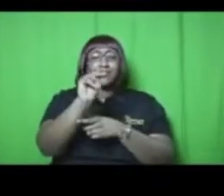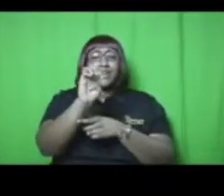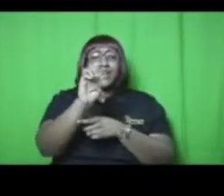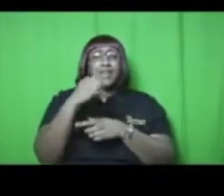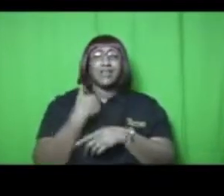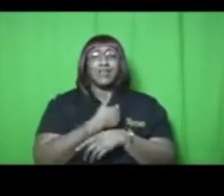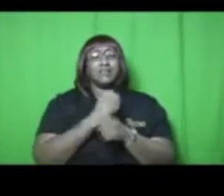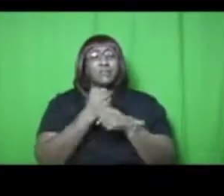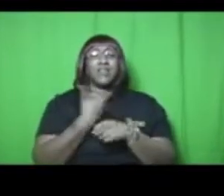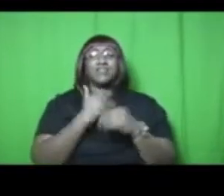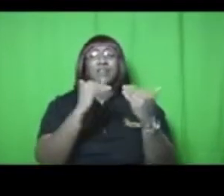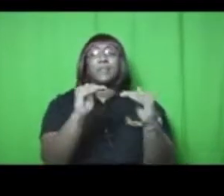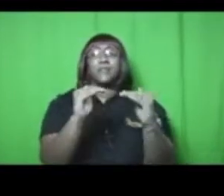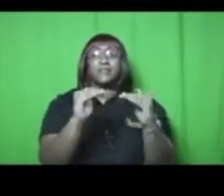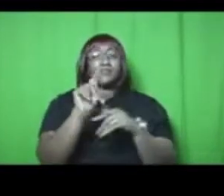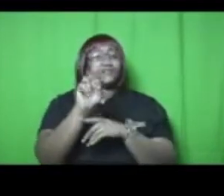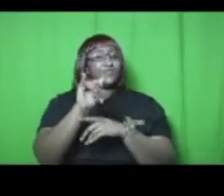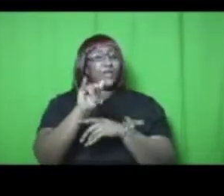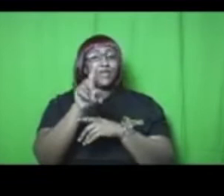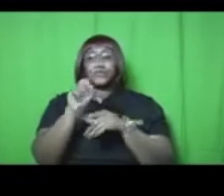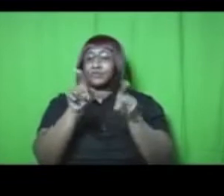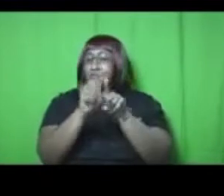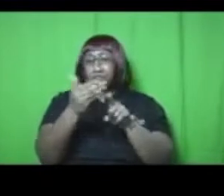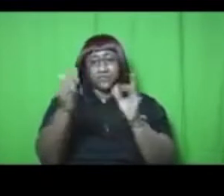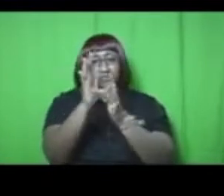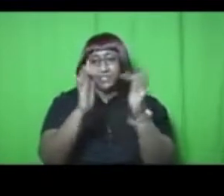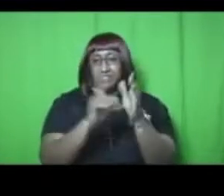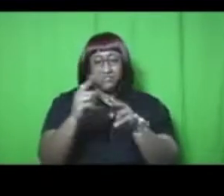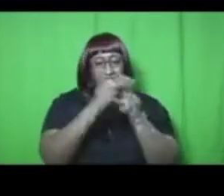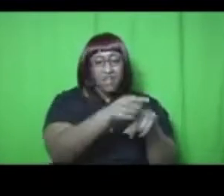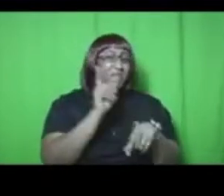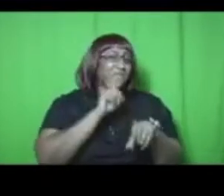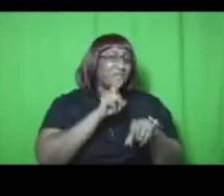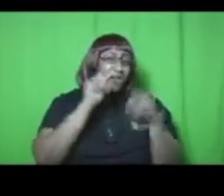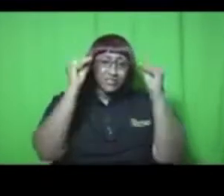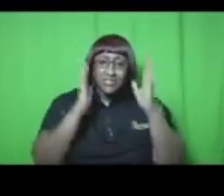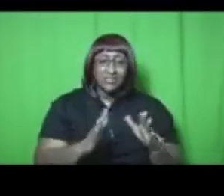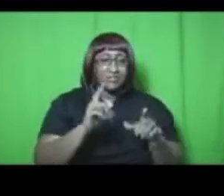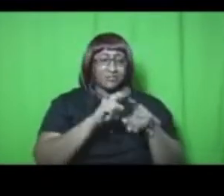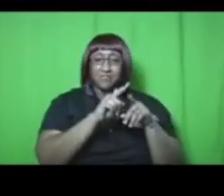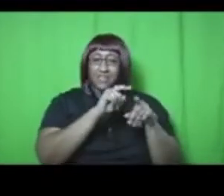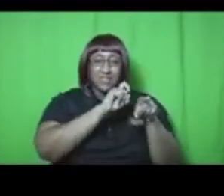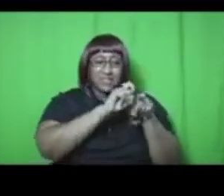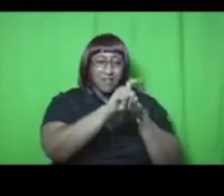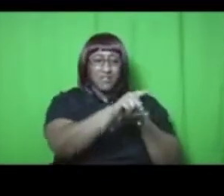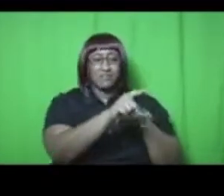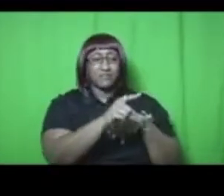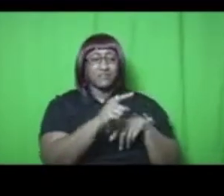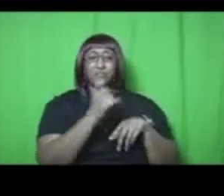to confine us. They tried to do it with Jesus. They called him a false prophet. They called him a demon. They called him an illegitimate